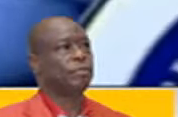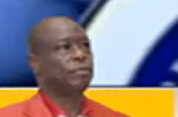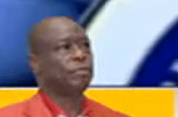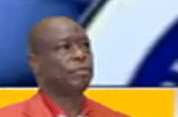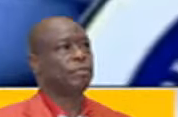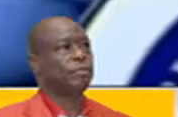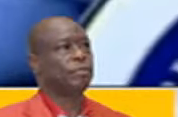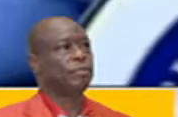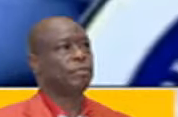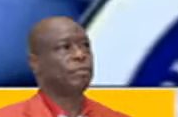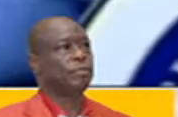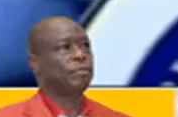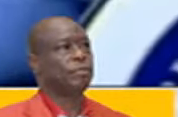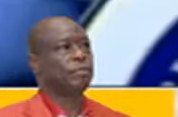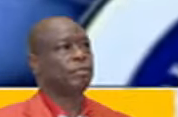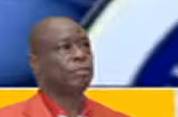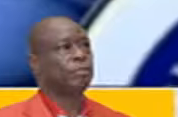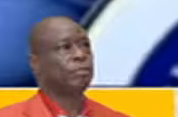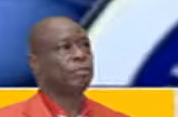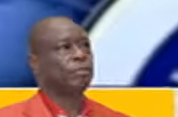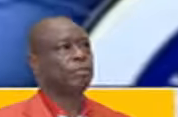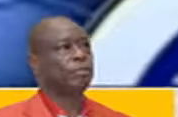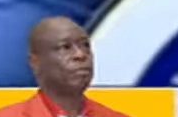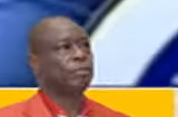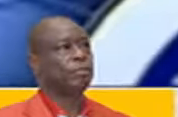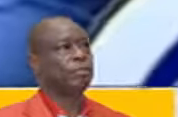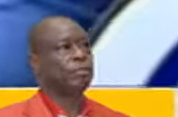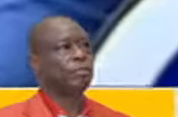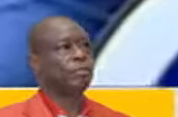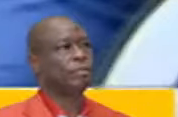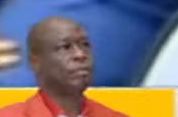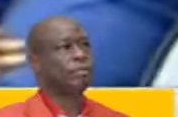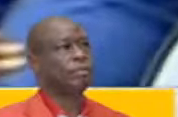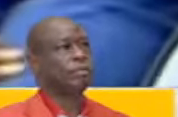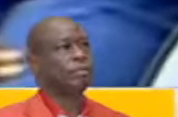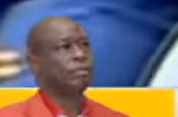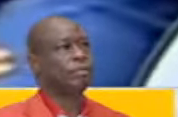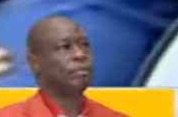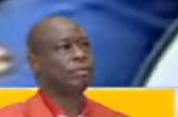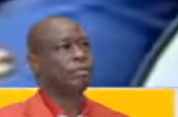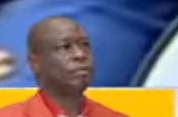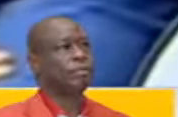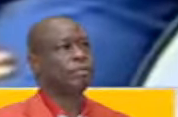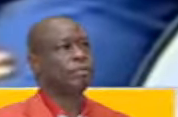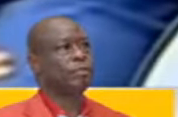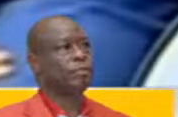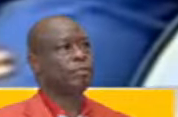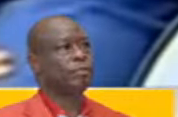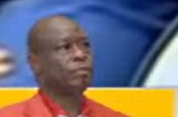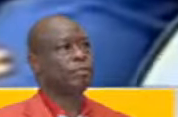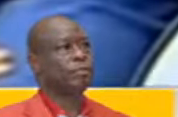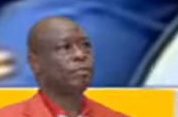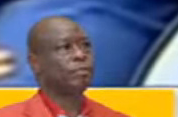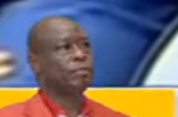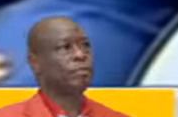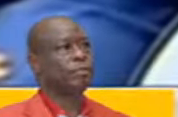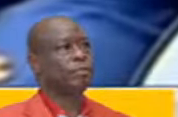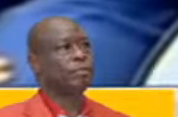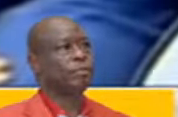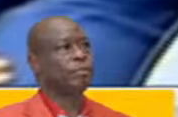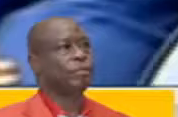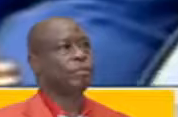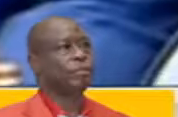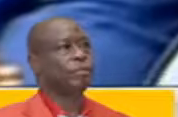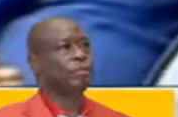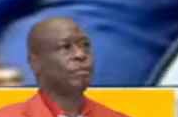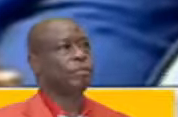me to purchase the Olive Garden Hotel, which was at the time part of the estate of the late Ndirito Gachagua. Let's go to